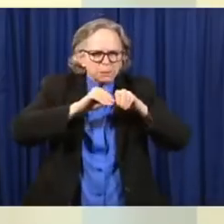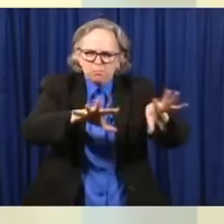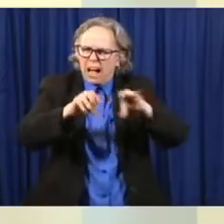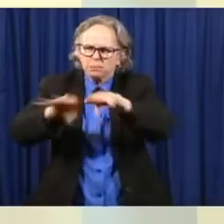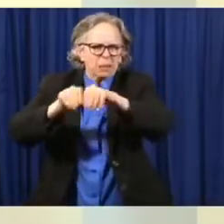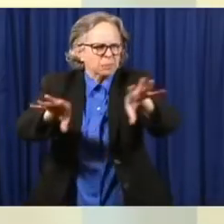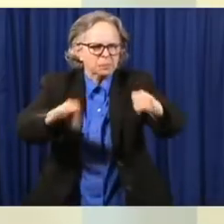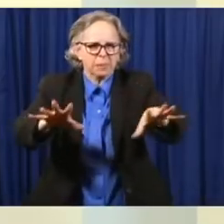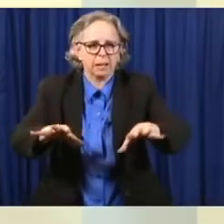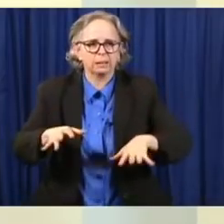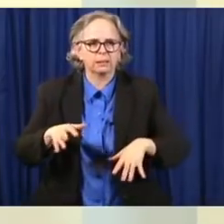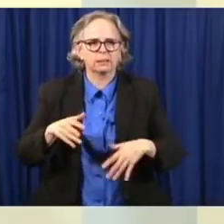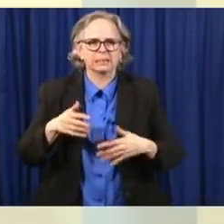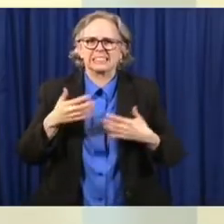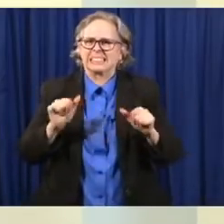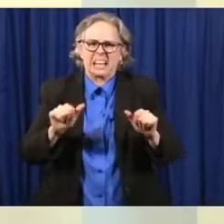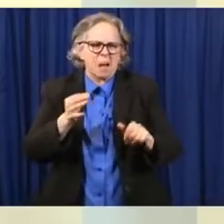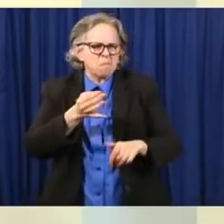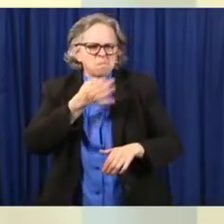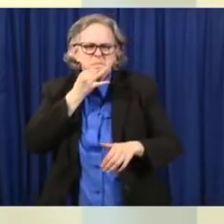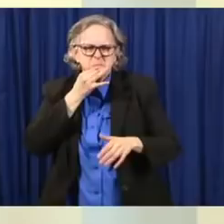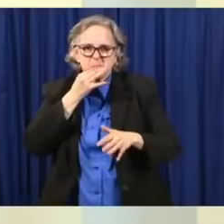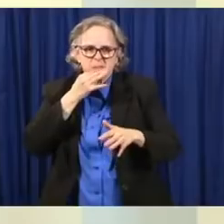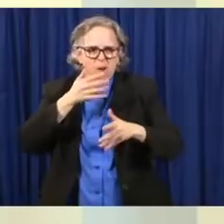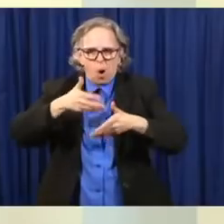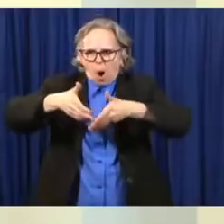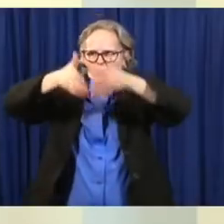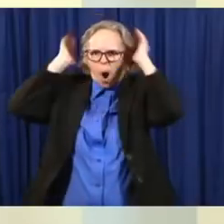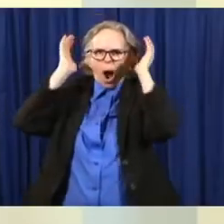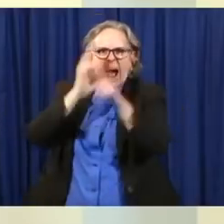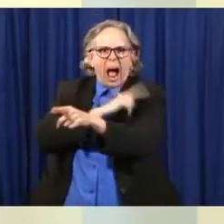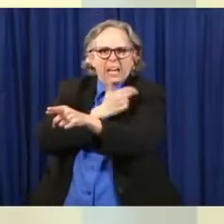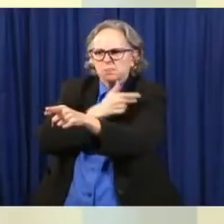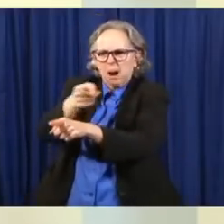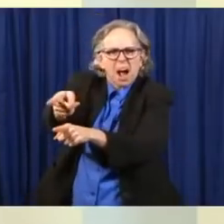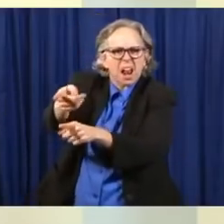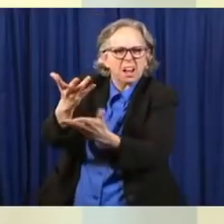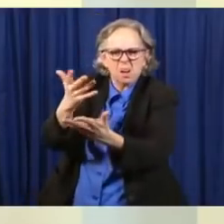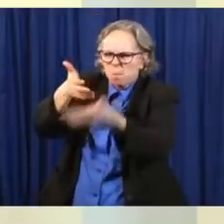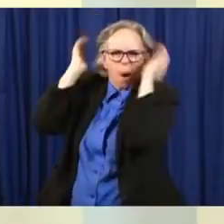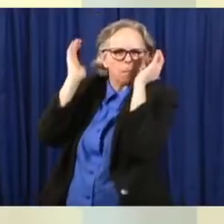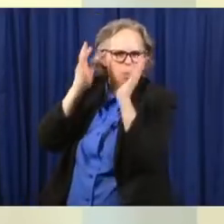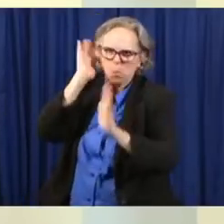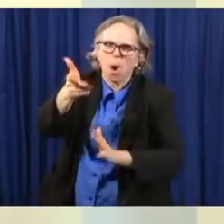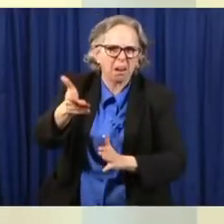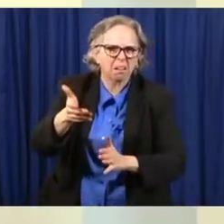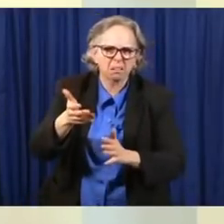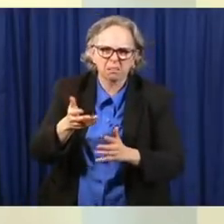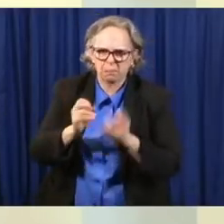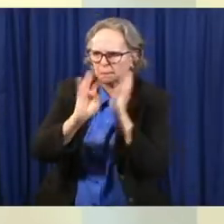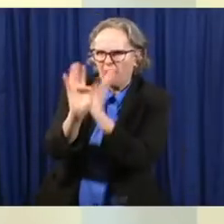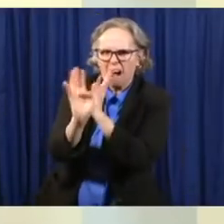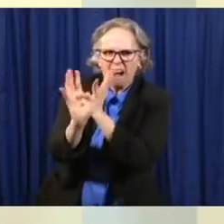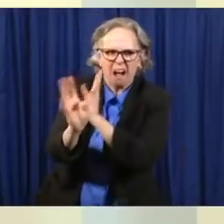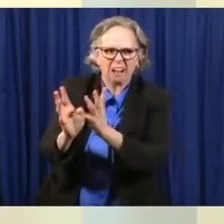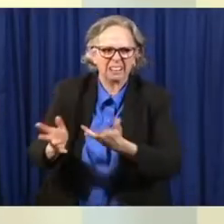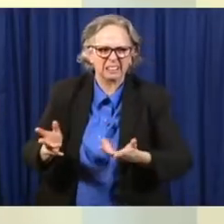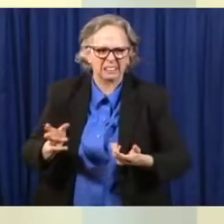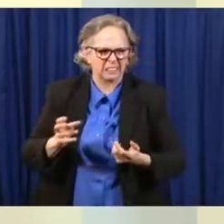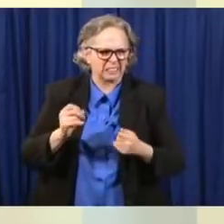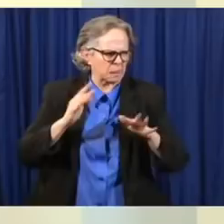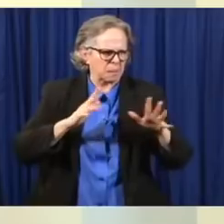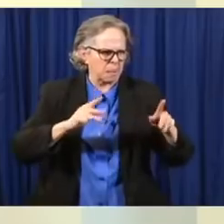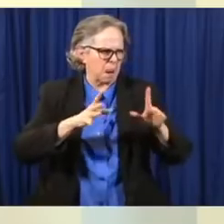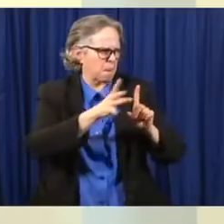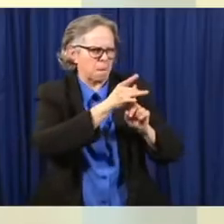overwhelm consumer confidence and people's feeling about being out and about if they start to see a lot of people around them get very, very, very sick. So it's